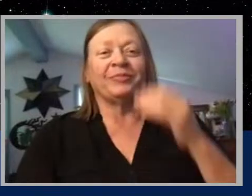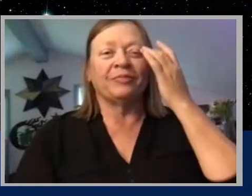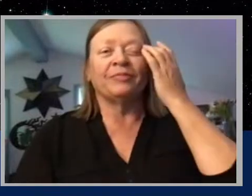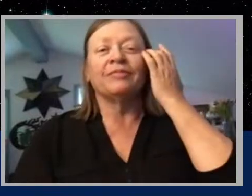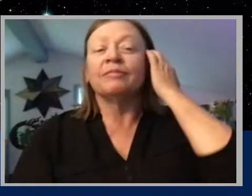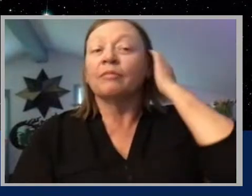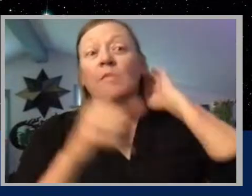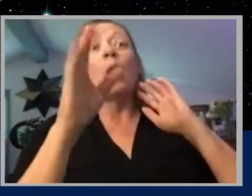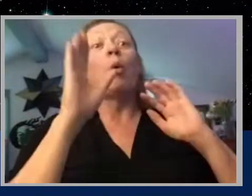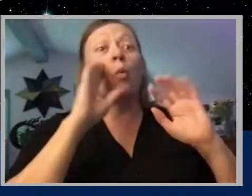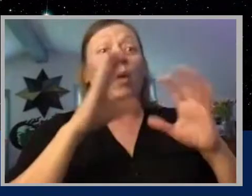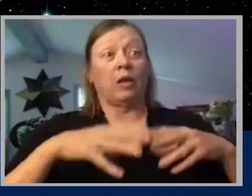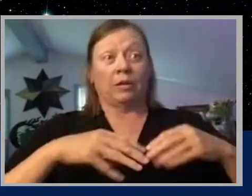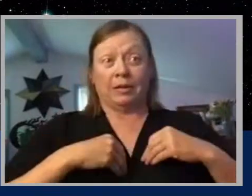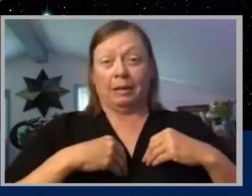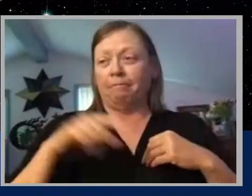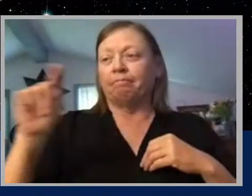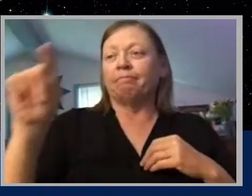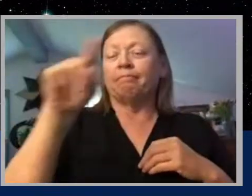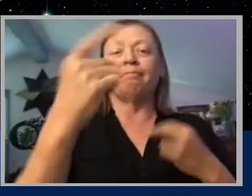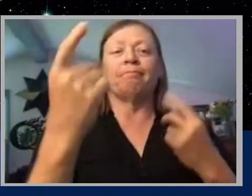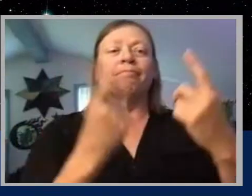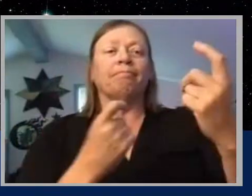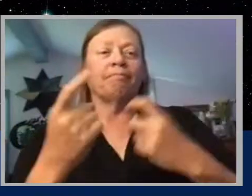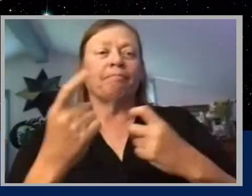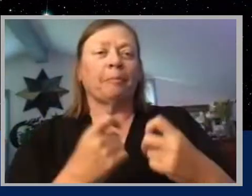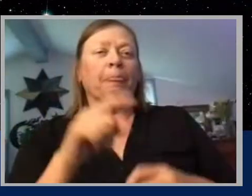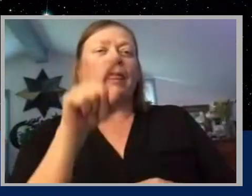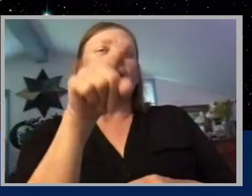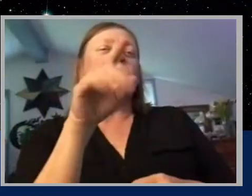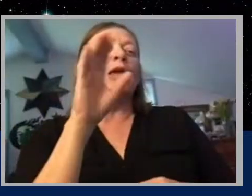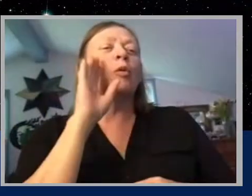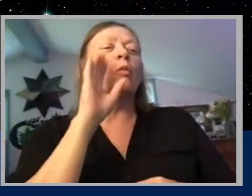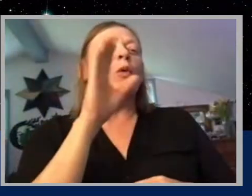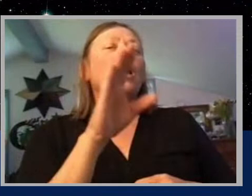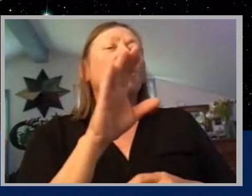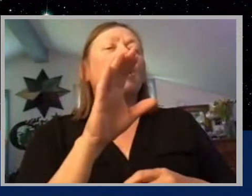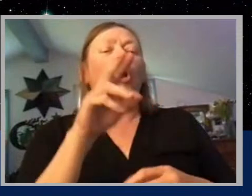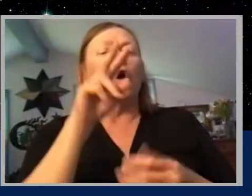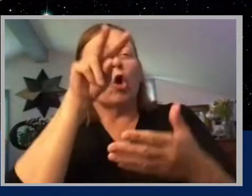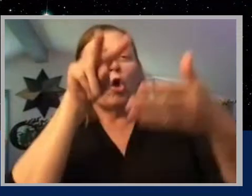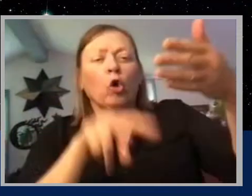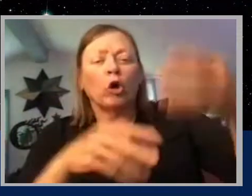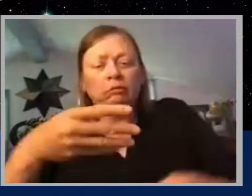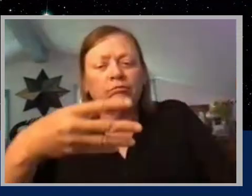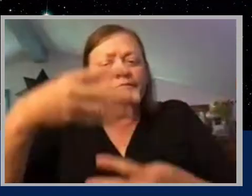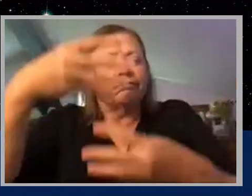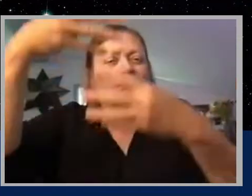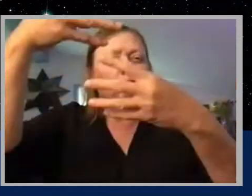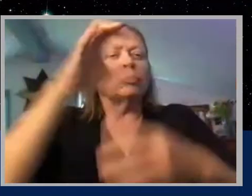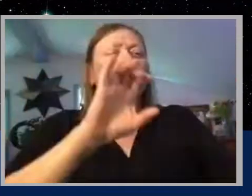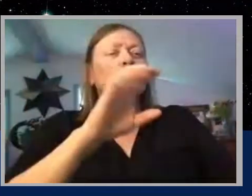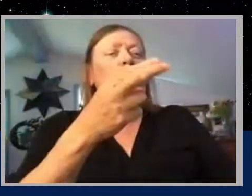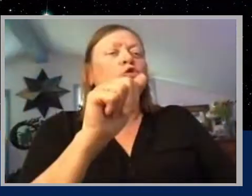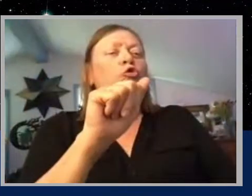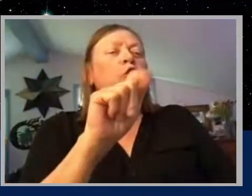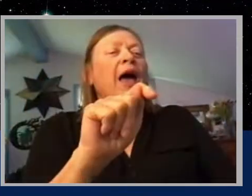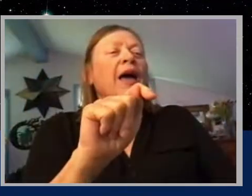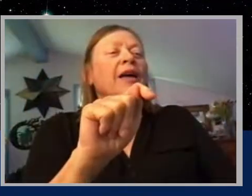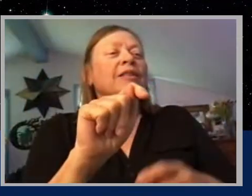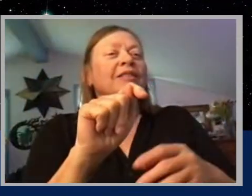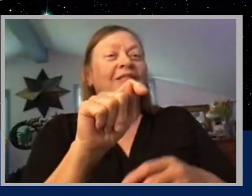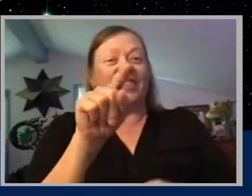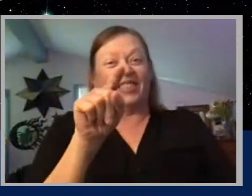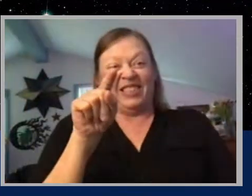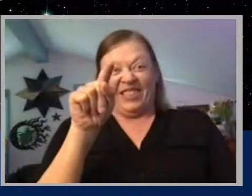do. I'm going to hop off and start looking through the chat. If you have questions in chat, tag it. You know the drill. Like whichever way you're watching, put your question